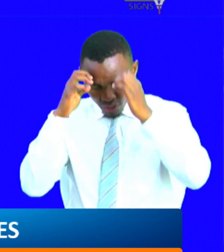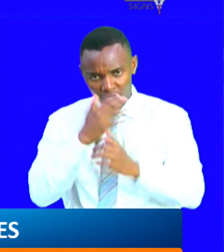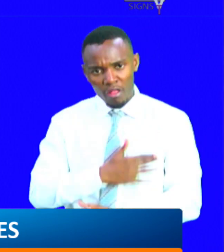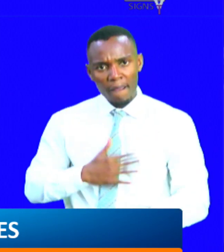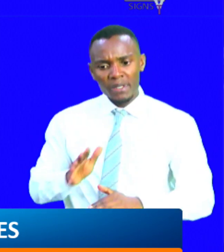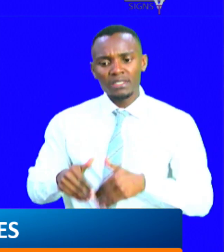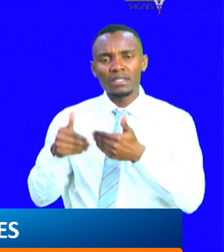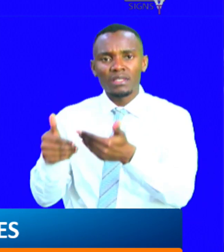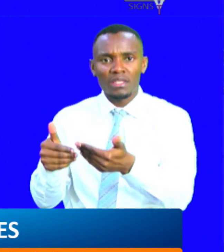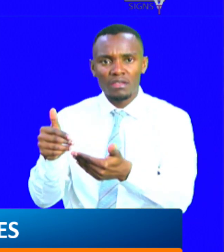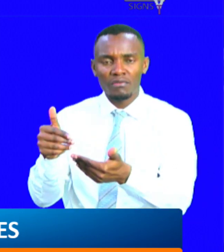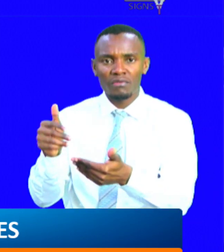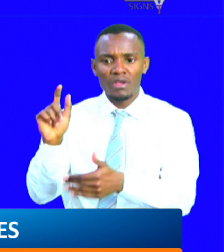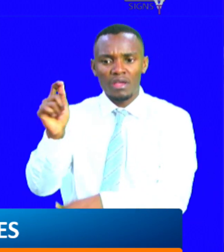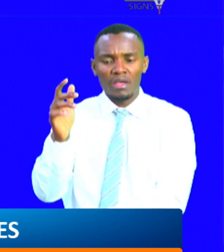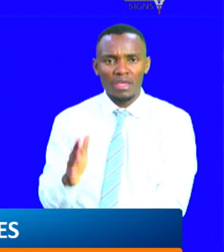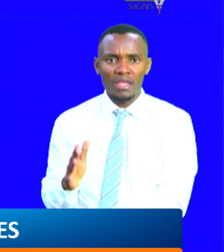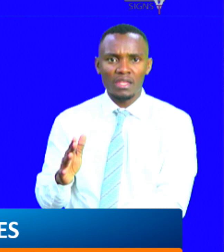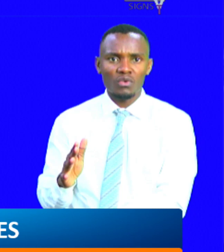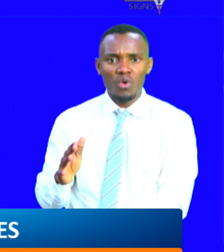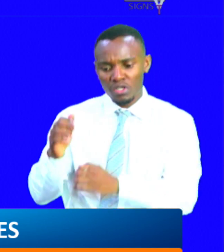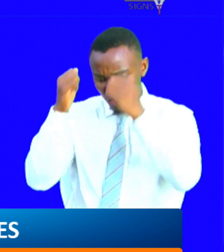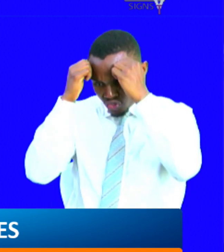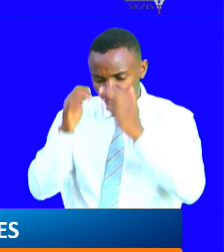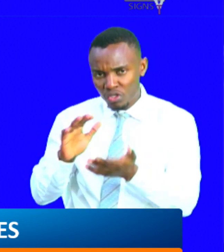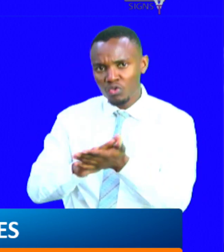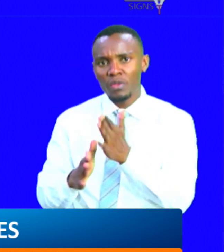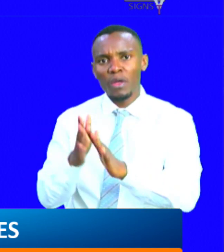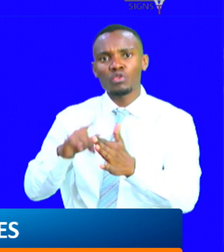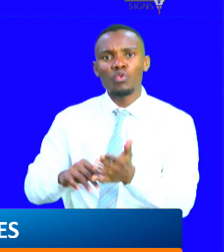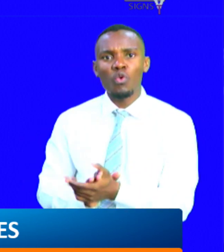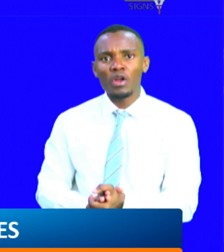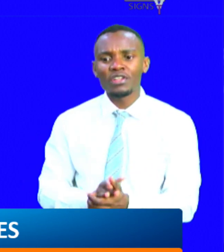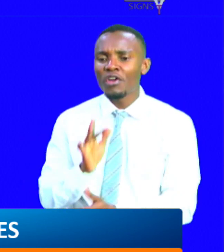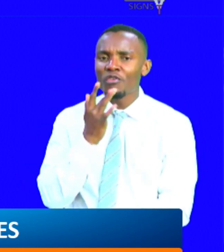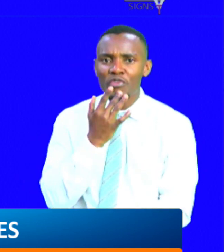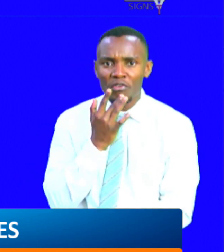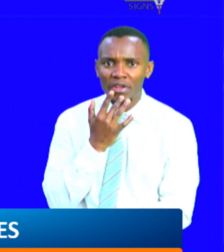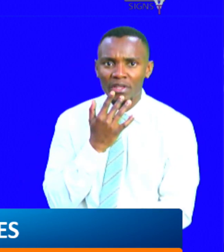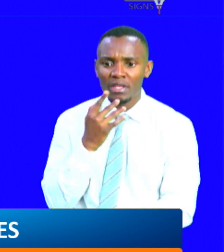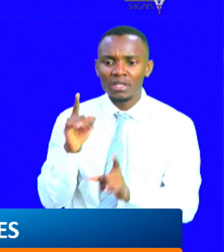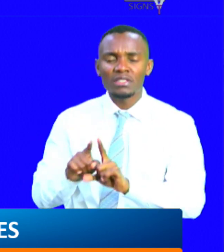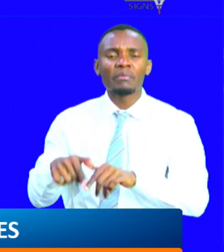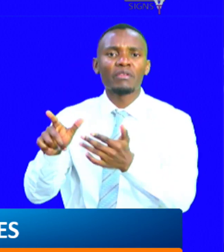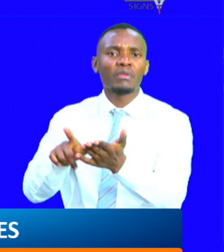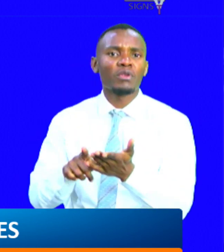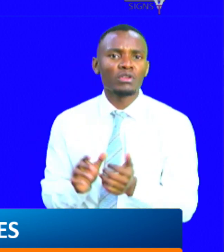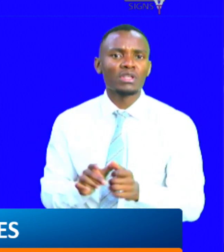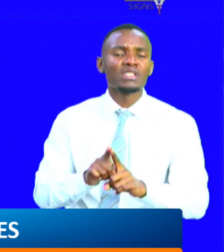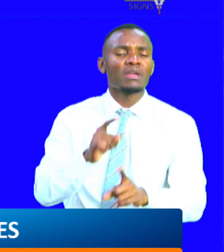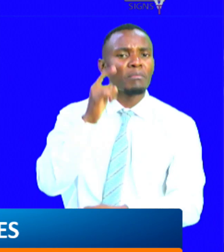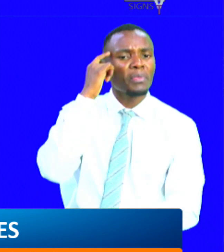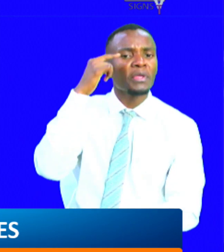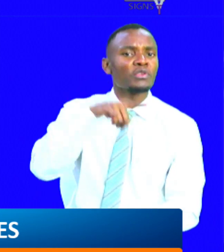wa Kenya bila kubagua loan wasome kama wewe. Usifikirie uliposoma mlango ulifungwa hakuna